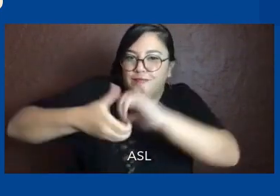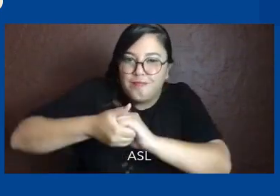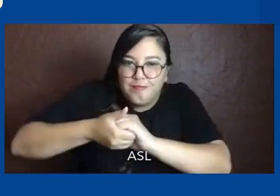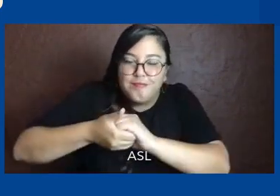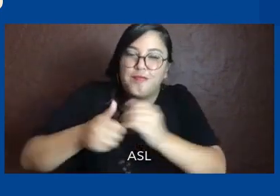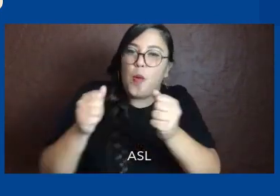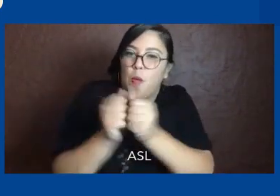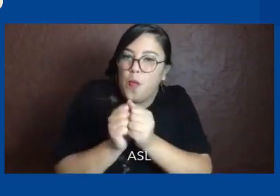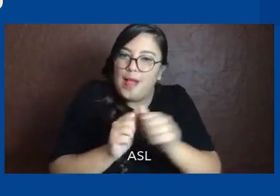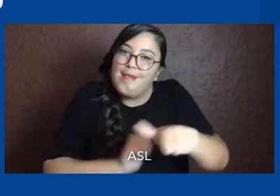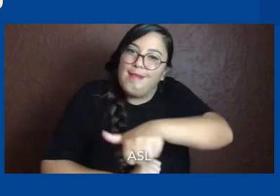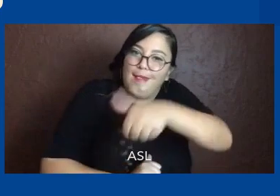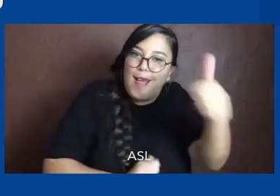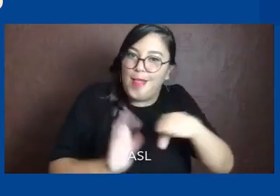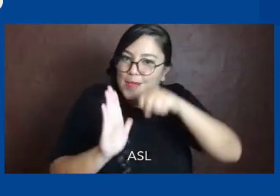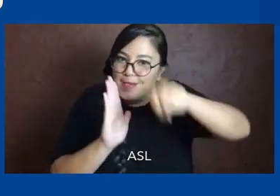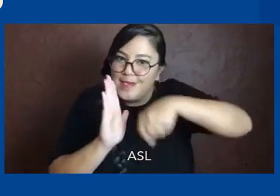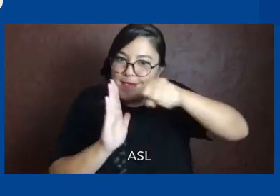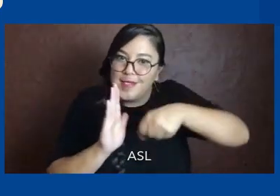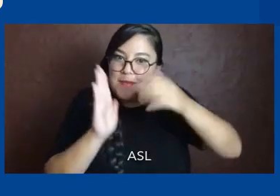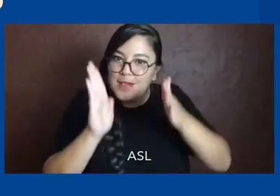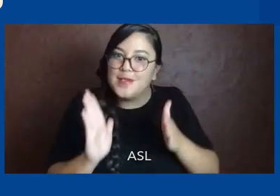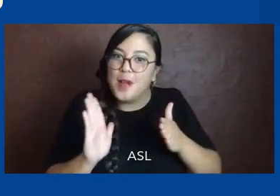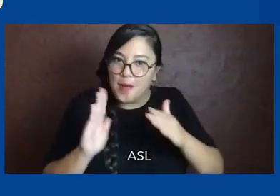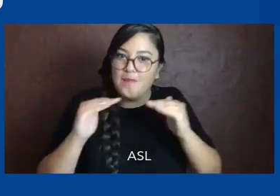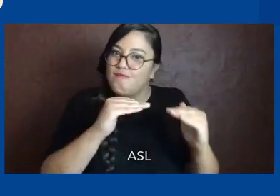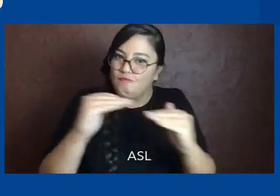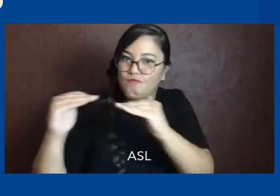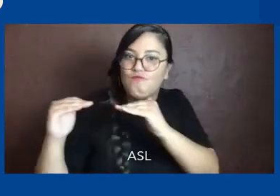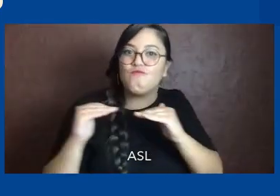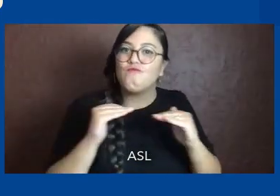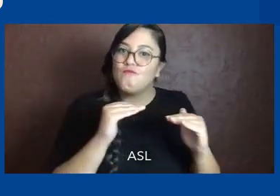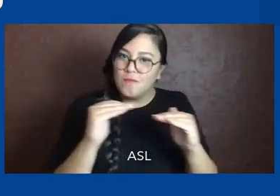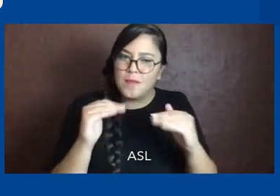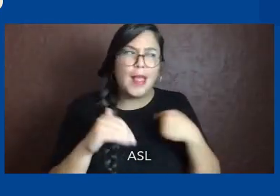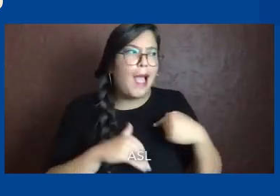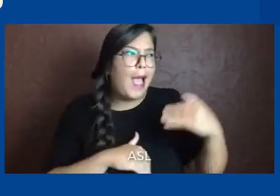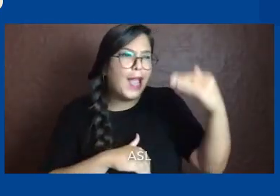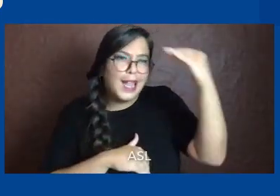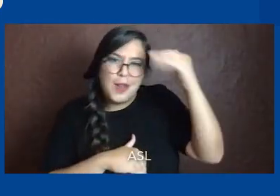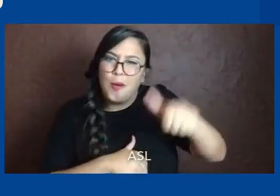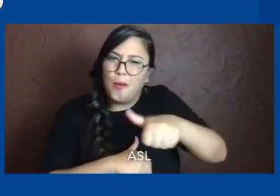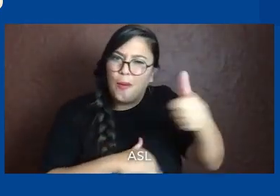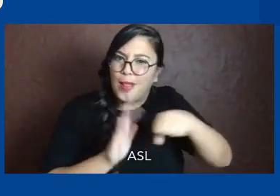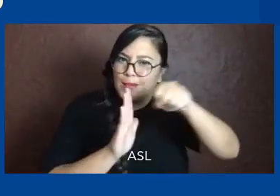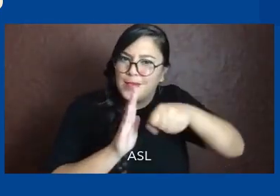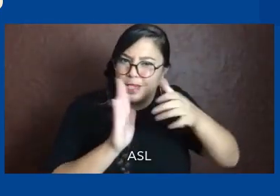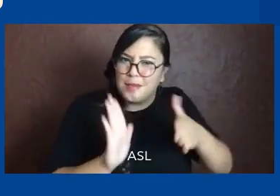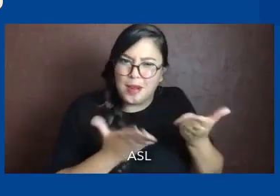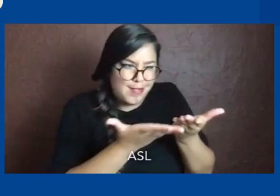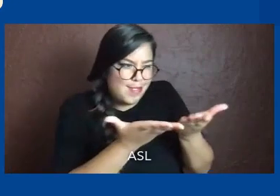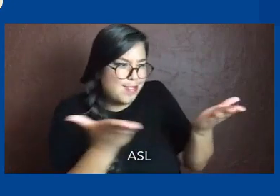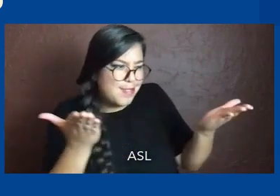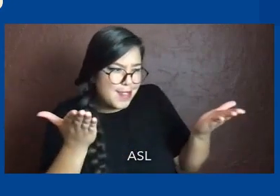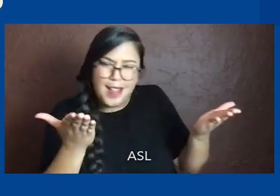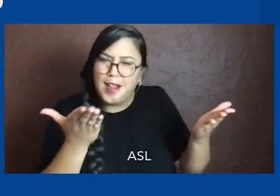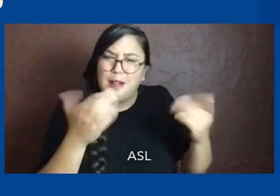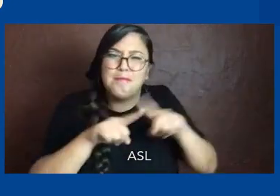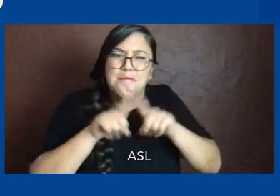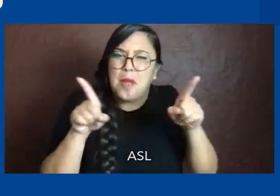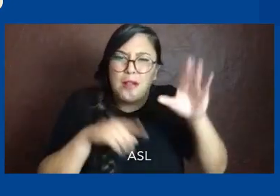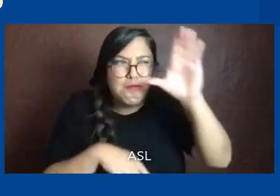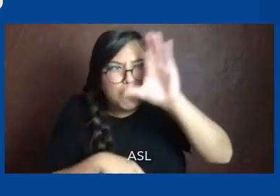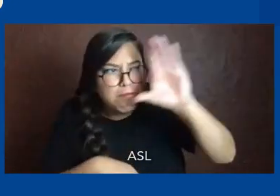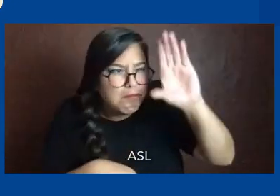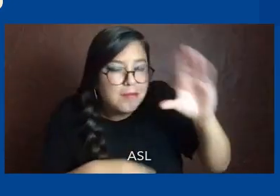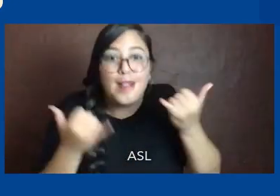documentary cinematographer colleagues who I've always known were out there. And because of this group, I'm now starting to actually connect